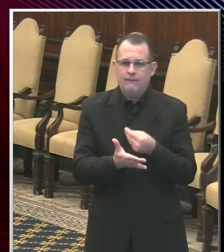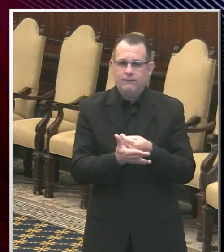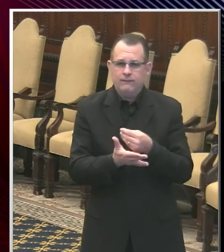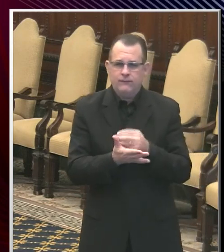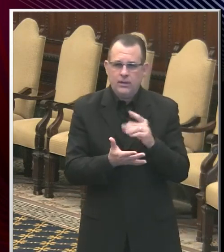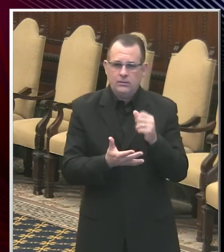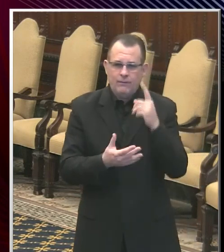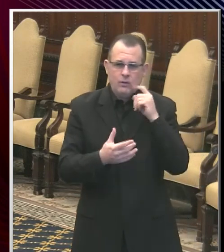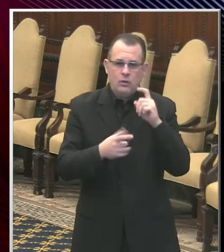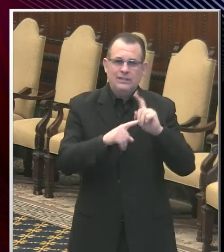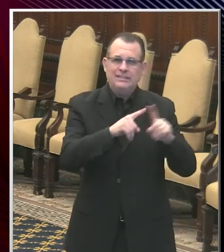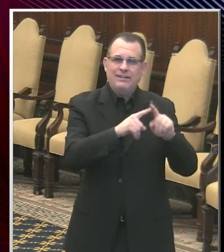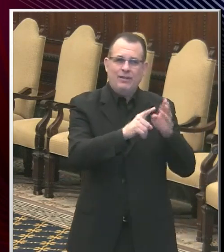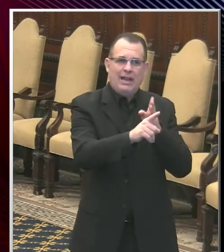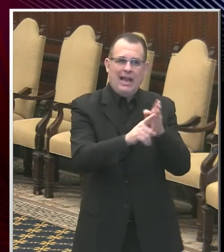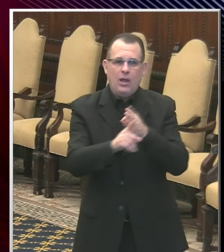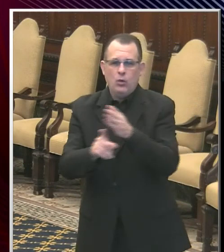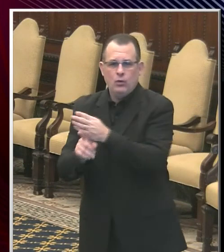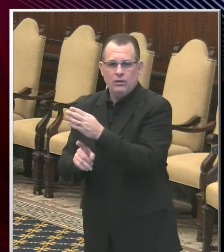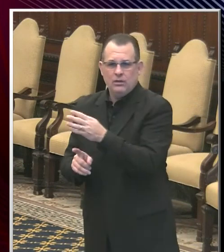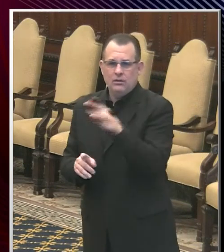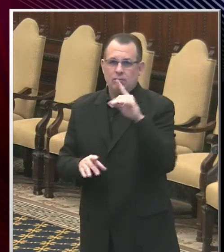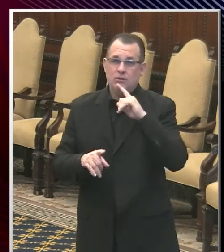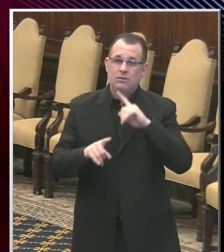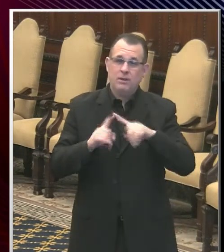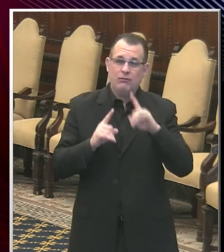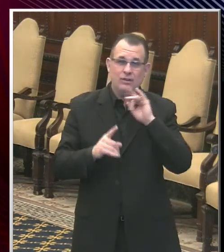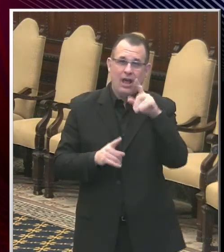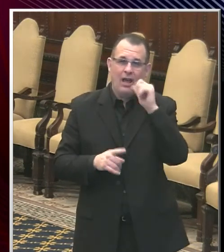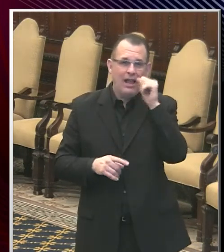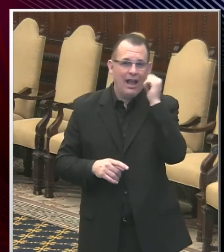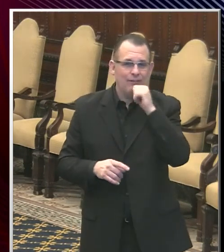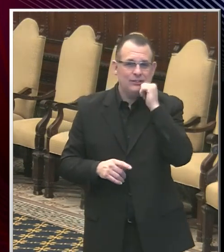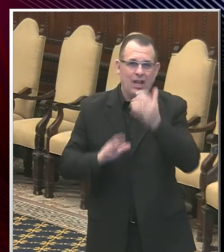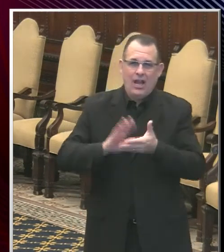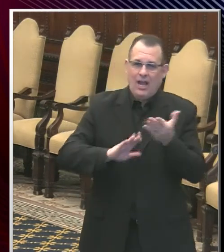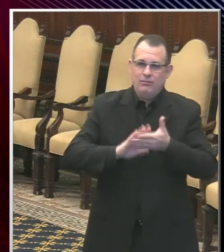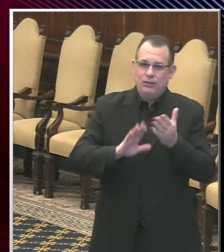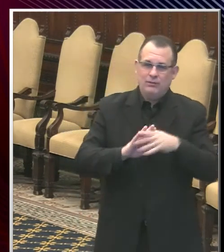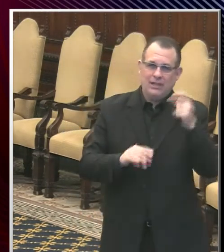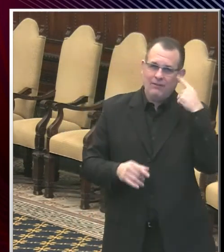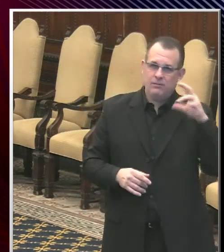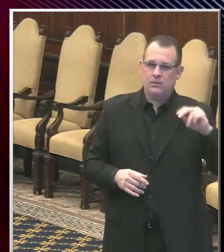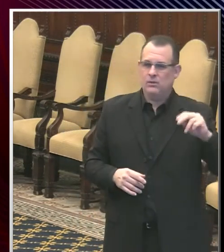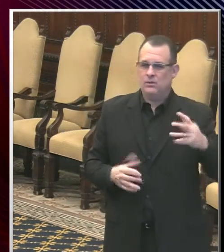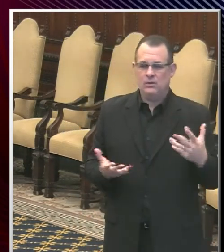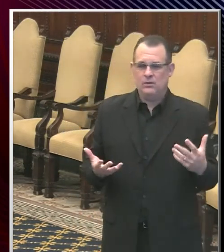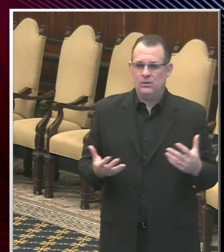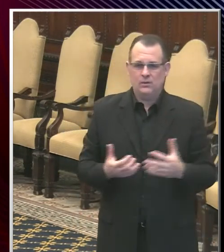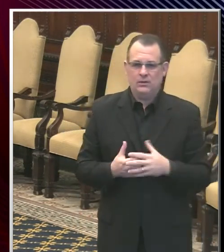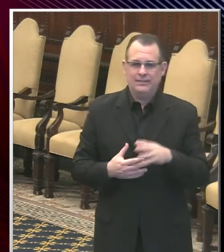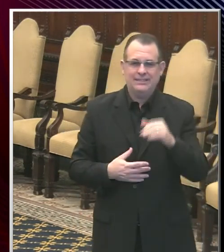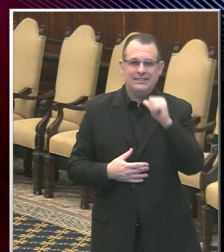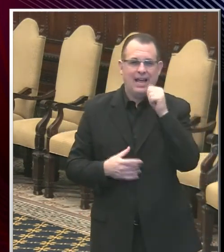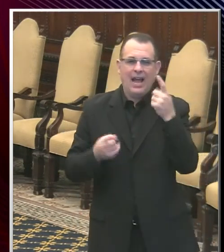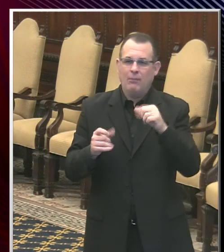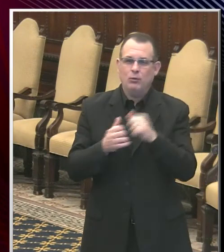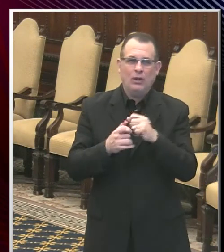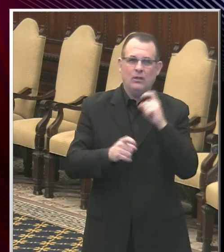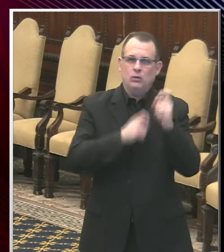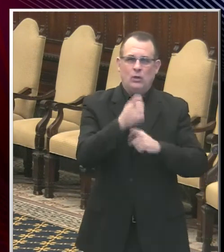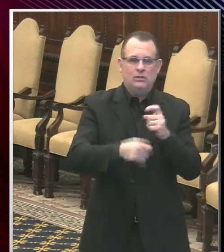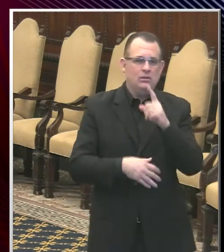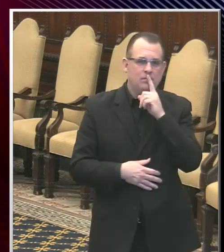areas, but not for kind of daily operations of the government. That usually won't happen with philanthropy.